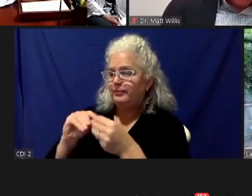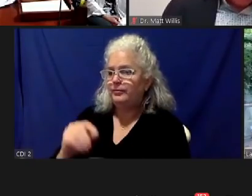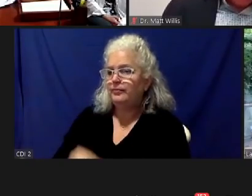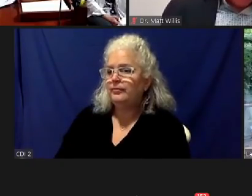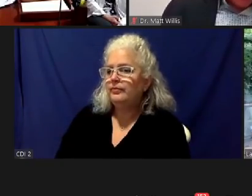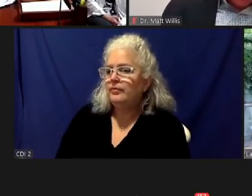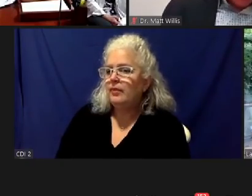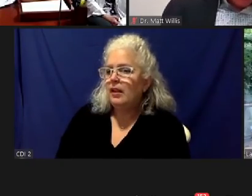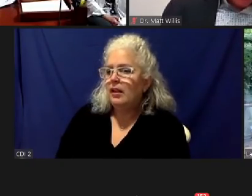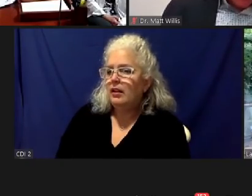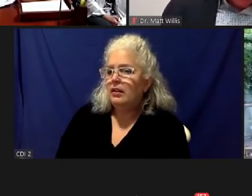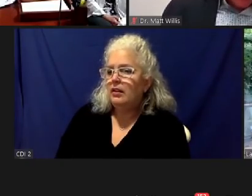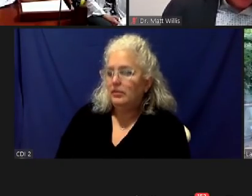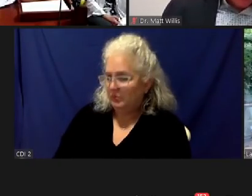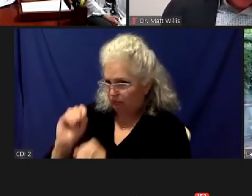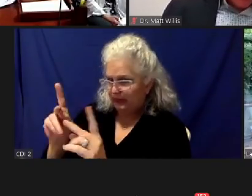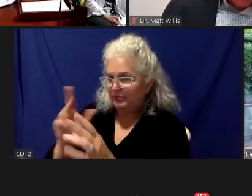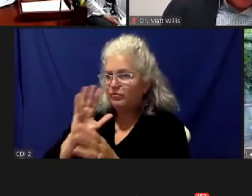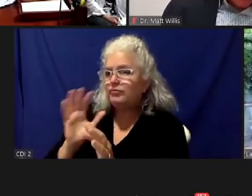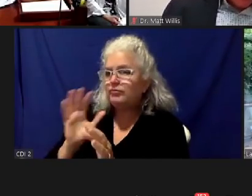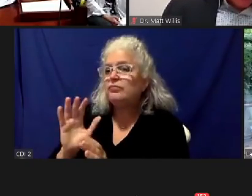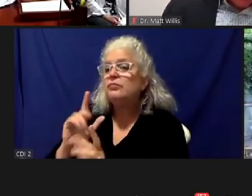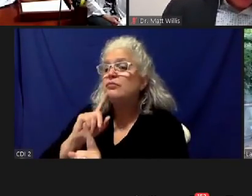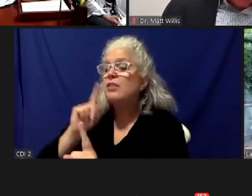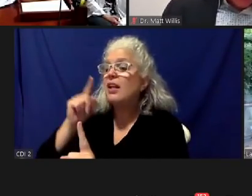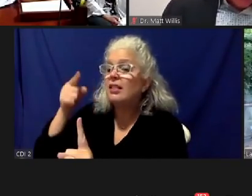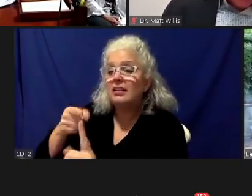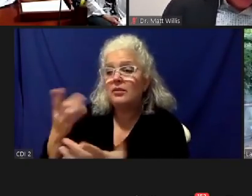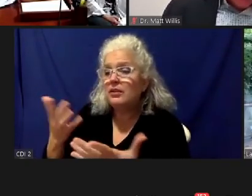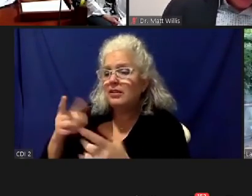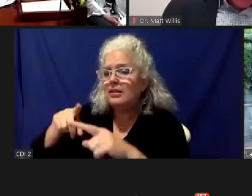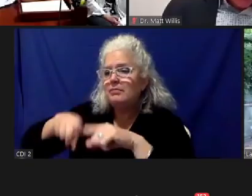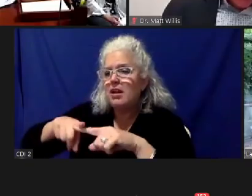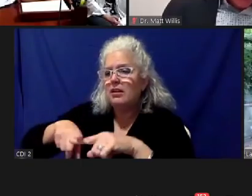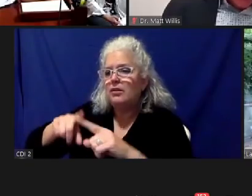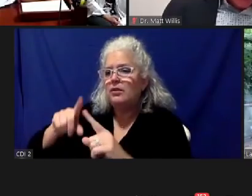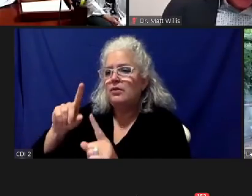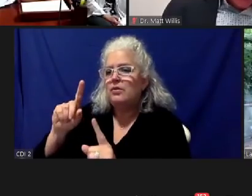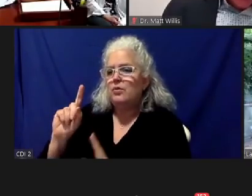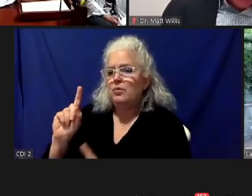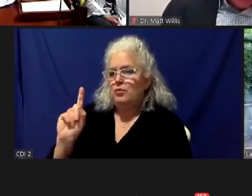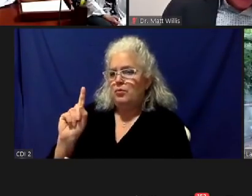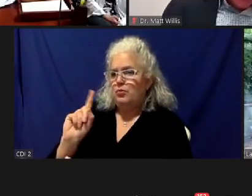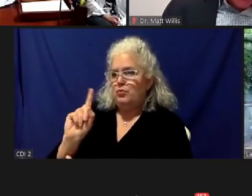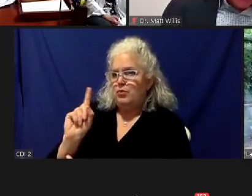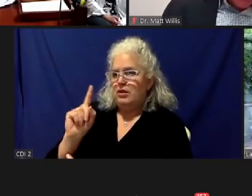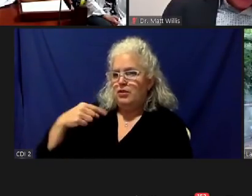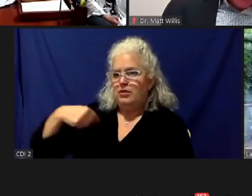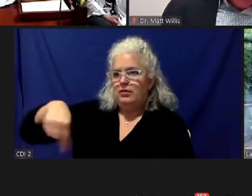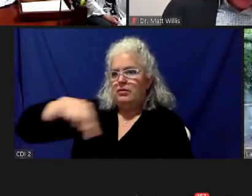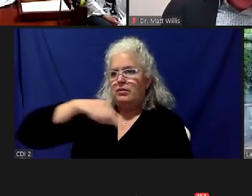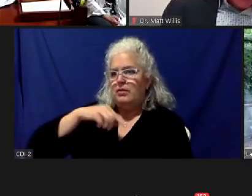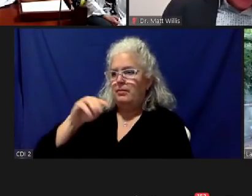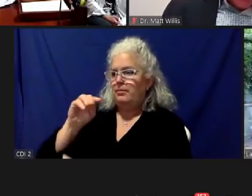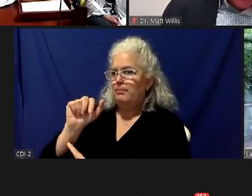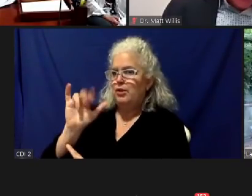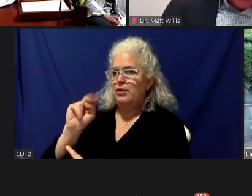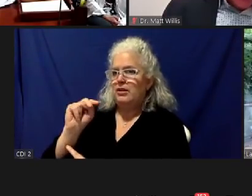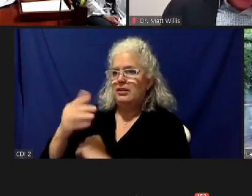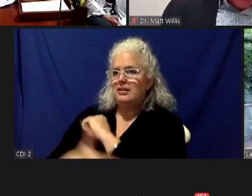it really depends on the phase that we're in, right? So when we were in phase 1A, which